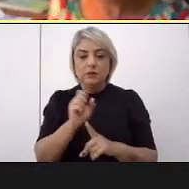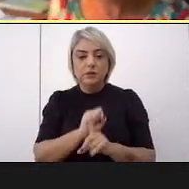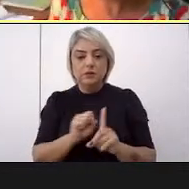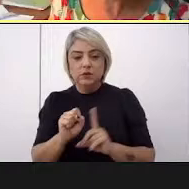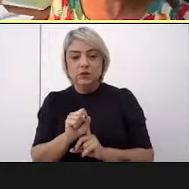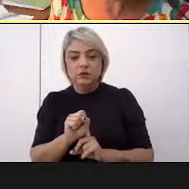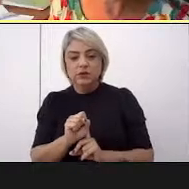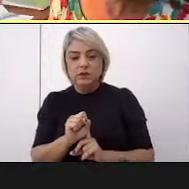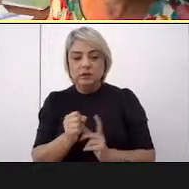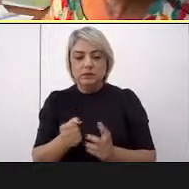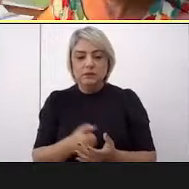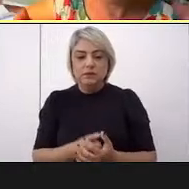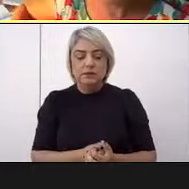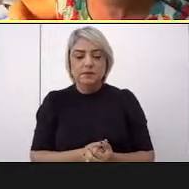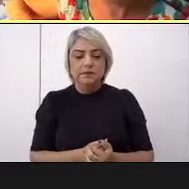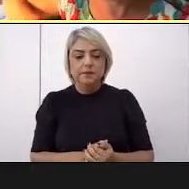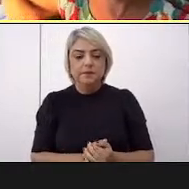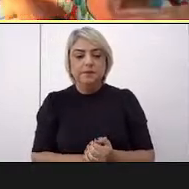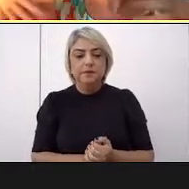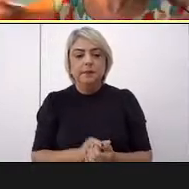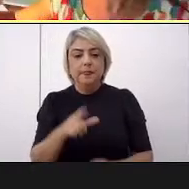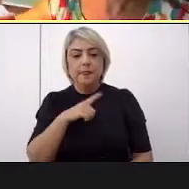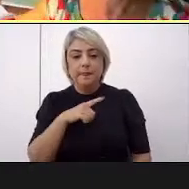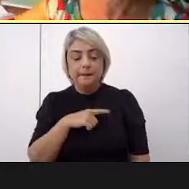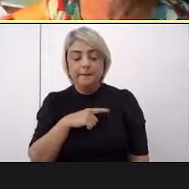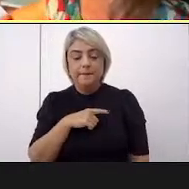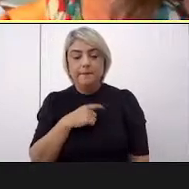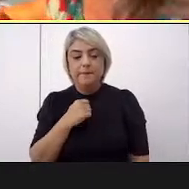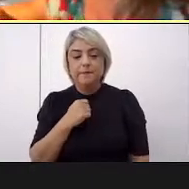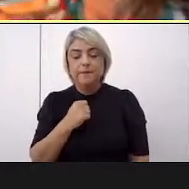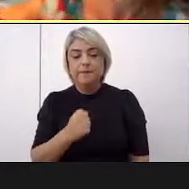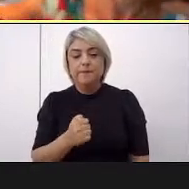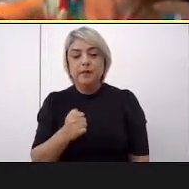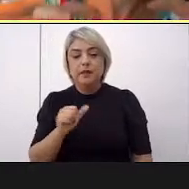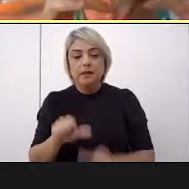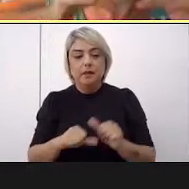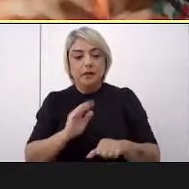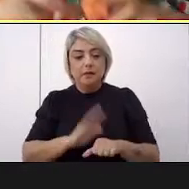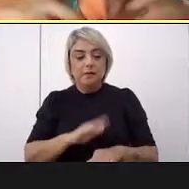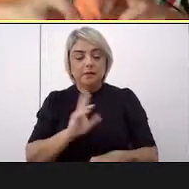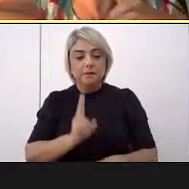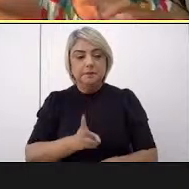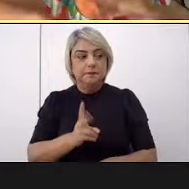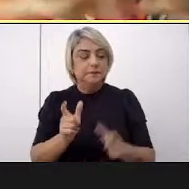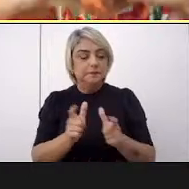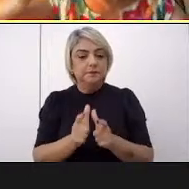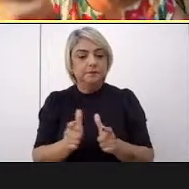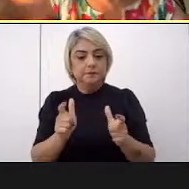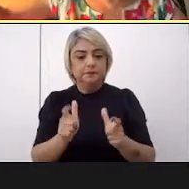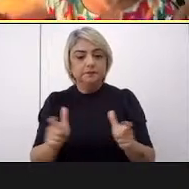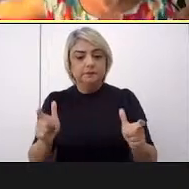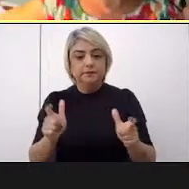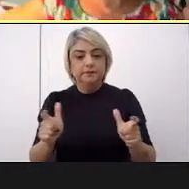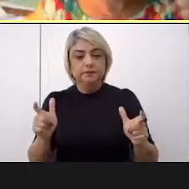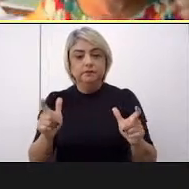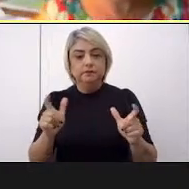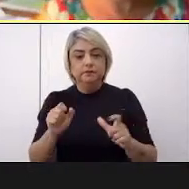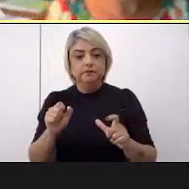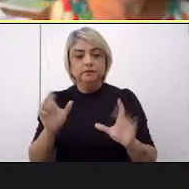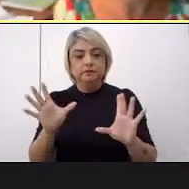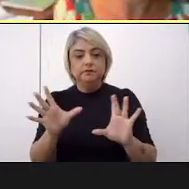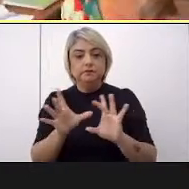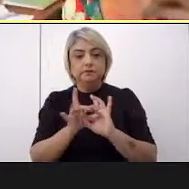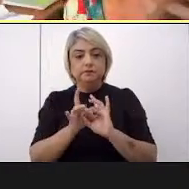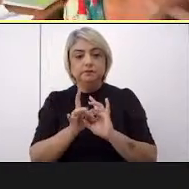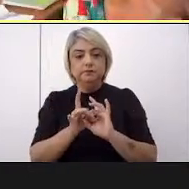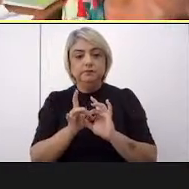ones, but they have become bigger and bigger. They are bigger. They are associated in a big alliance, which is called ICL,